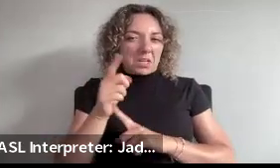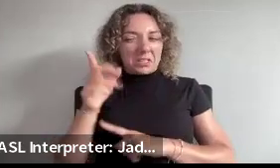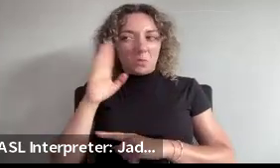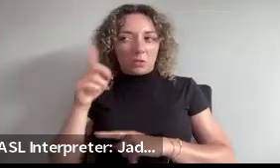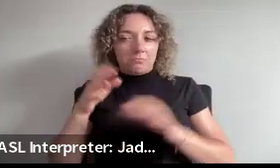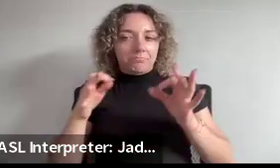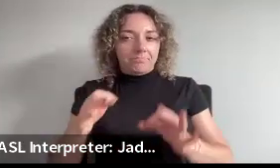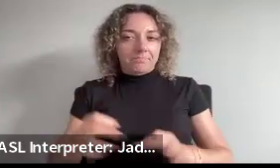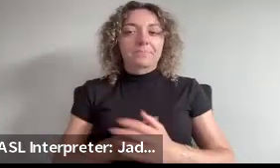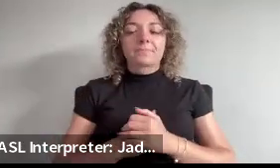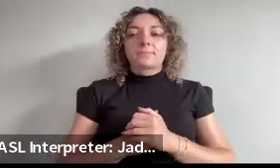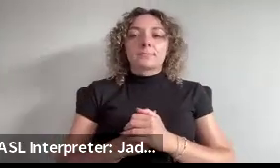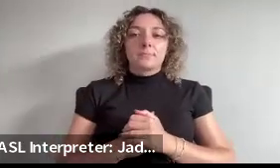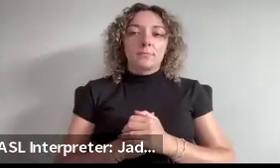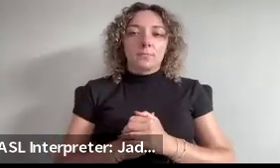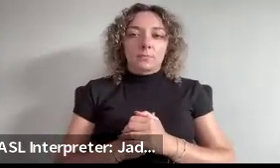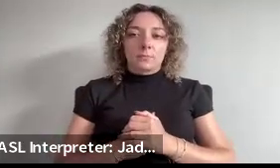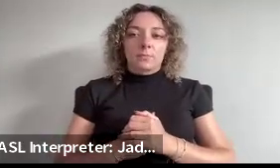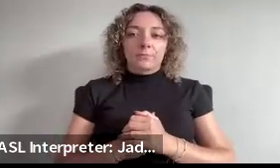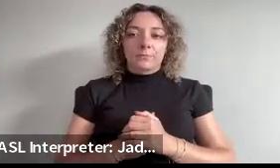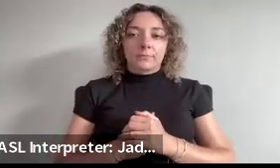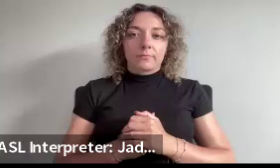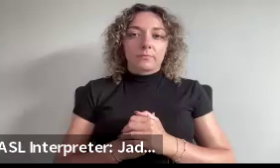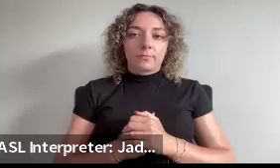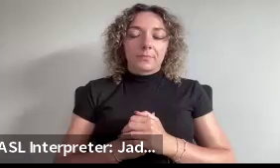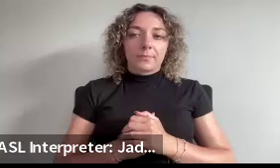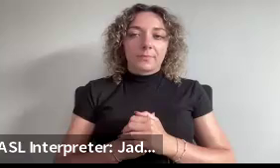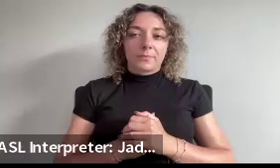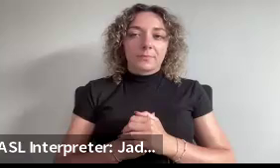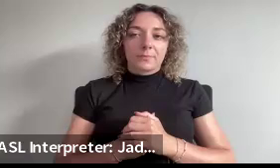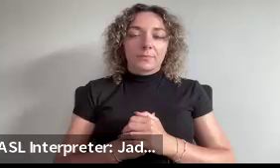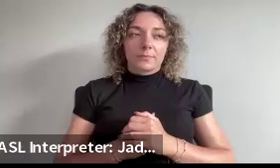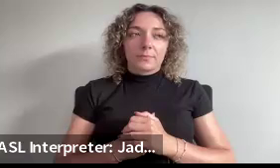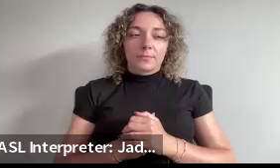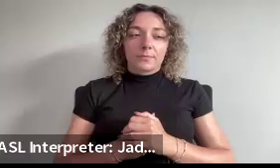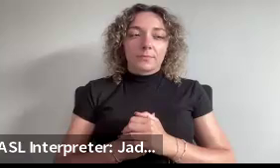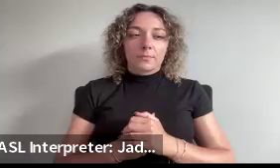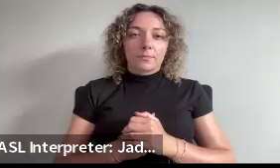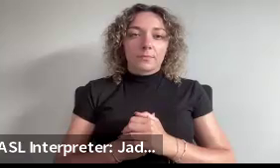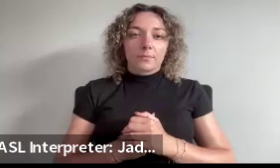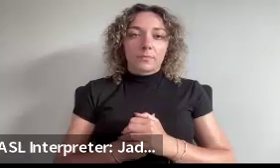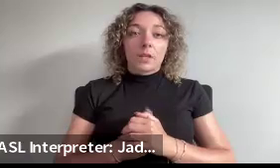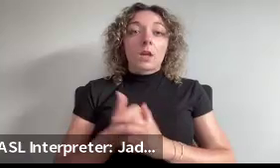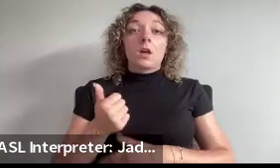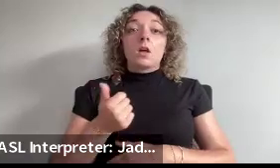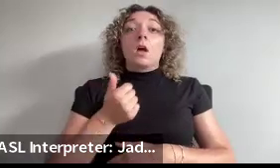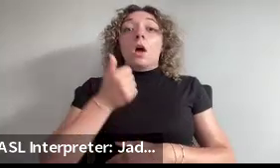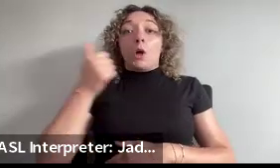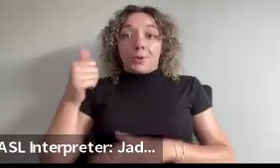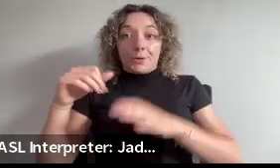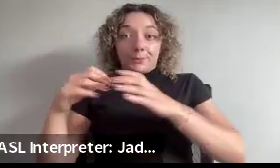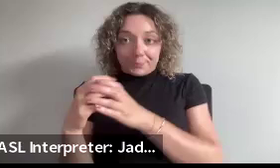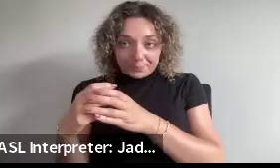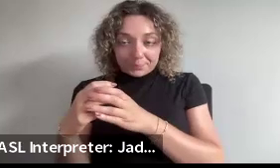Um, the other um, caveat here with this fee is that in order to